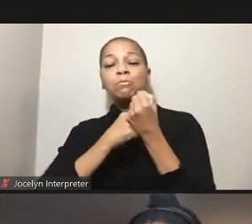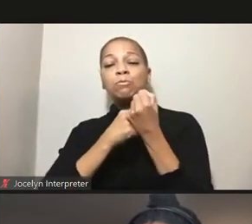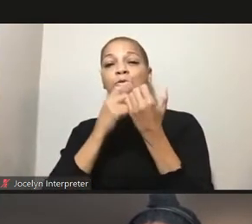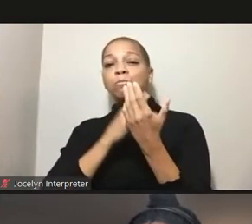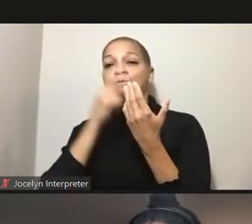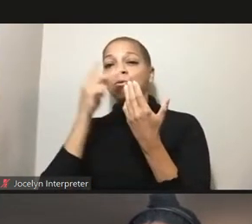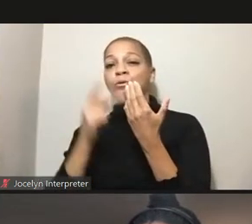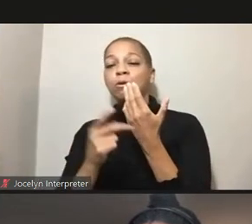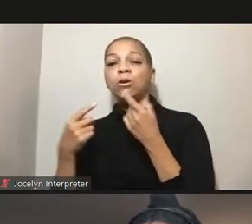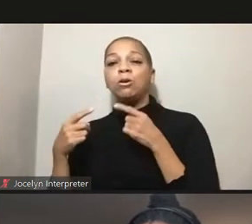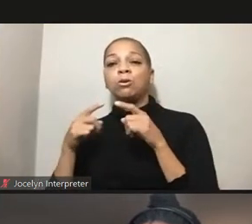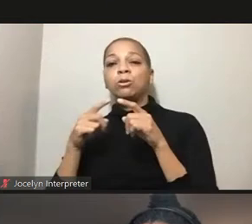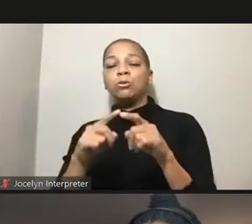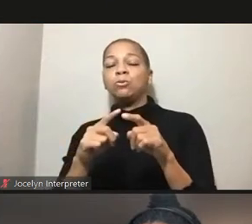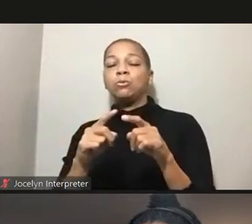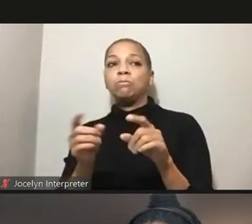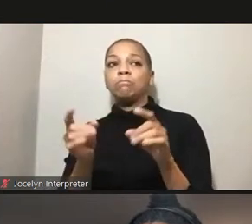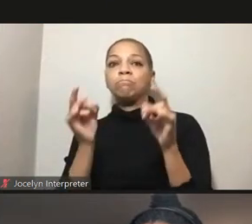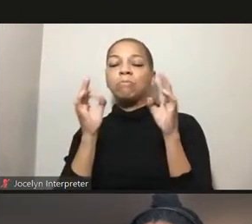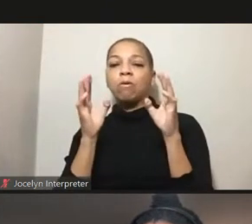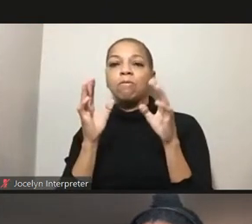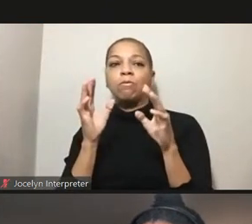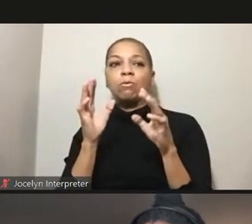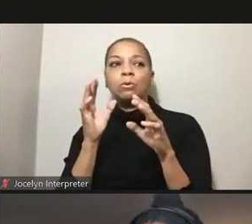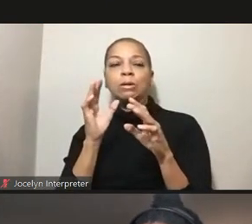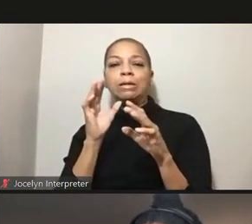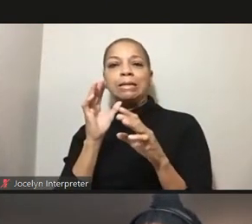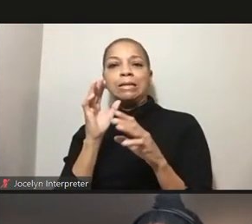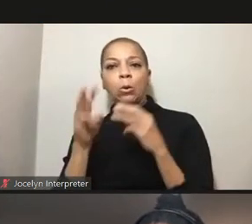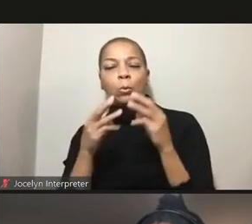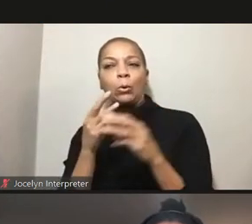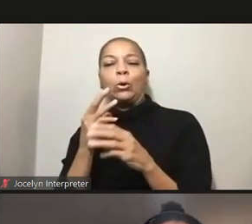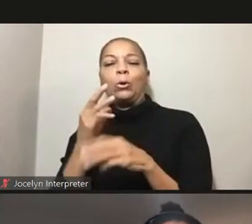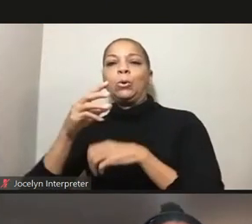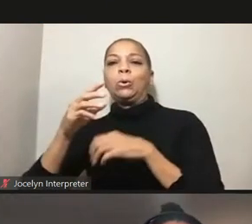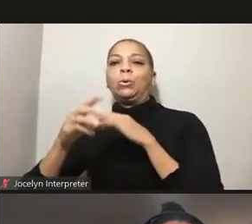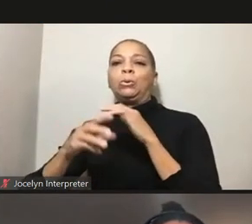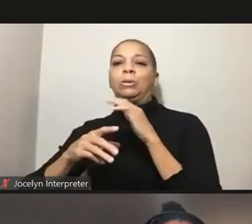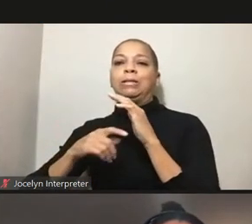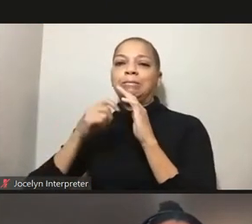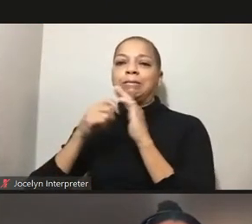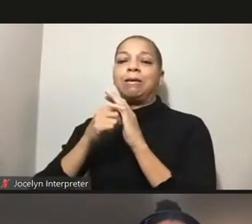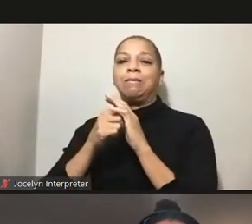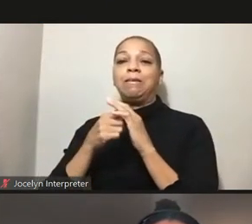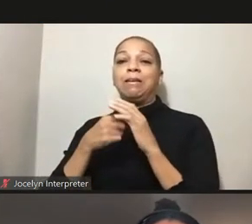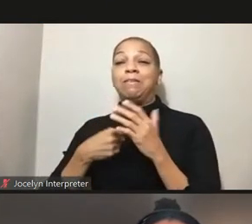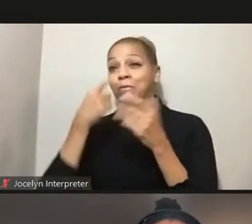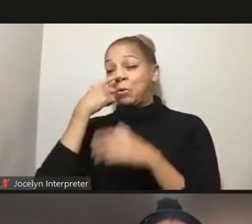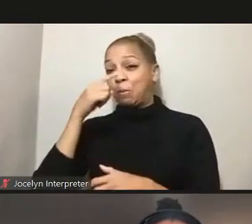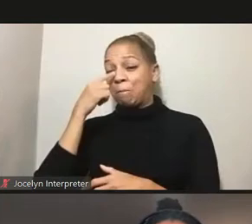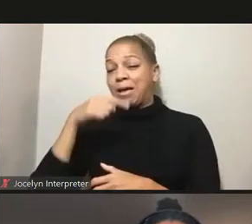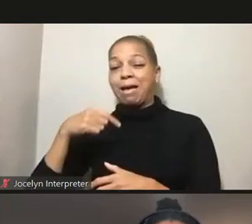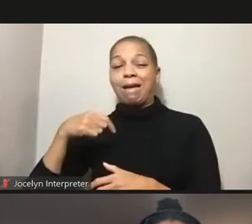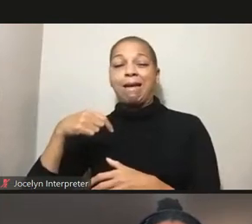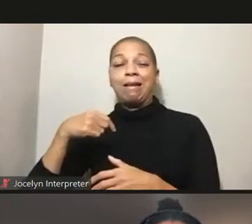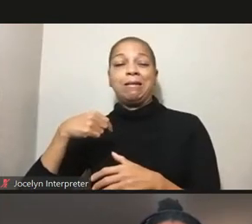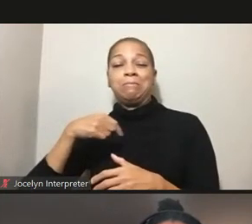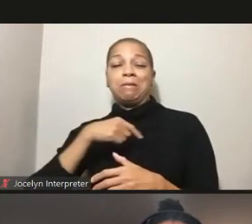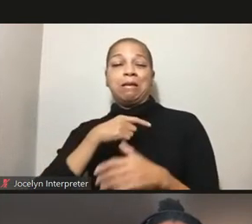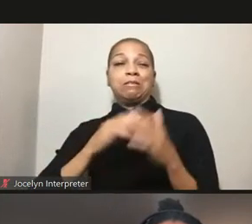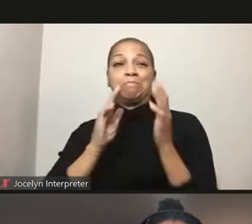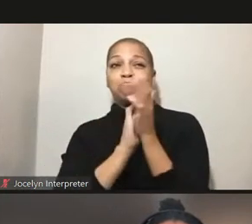during very tumultuous times. Or if you don't mind me tooting our own horn, to quote